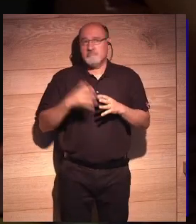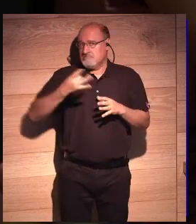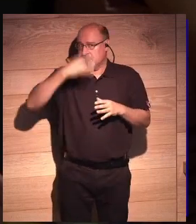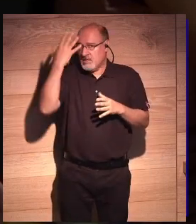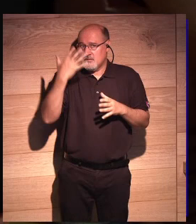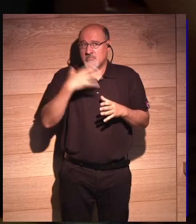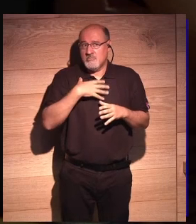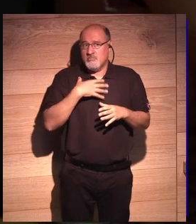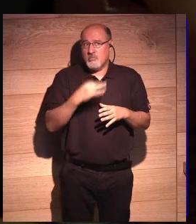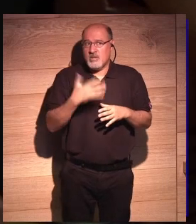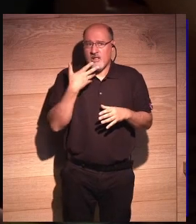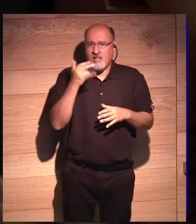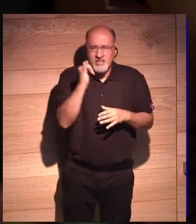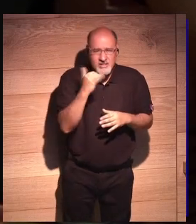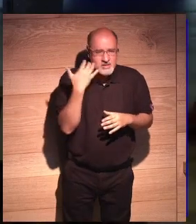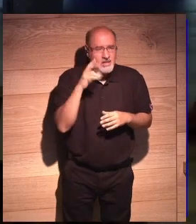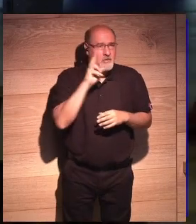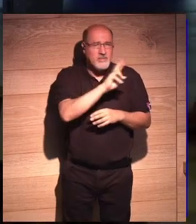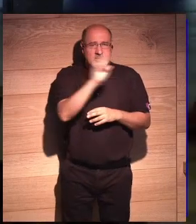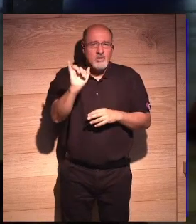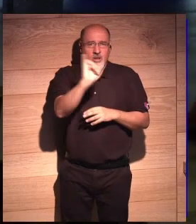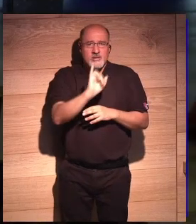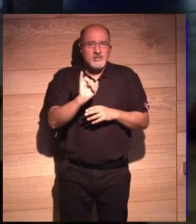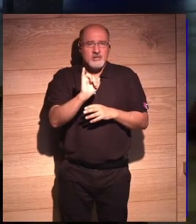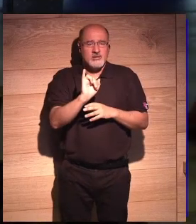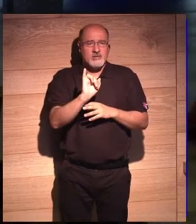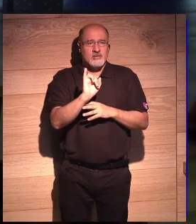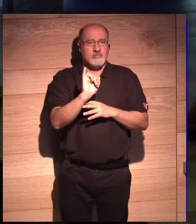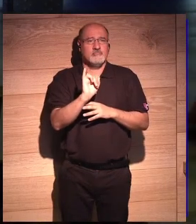I mean, let me explain myself. I guess that you have some point of view